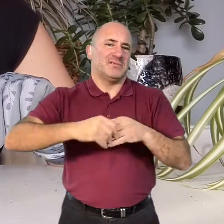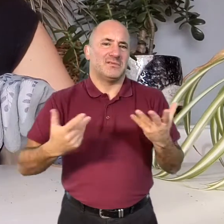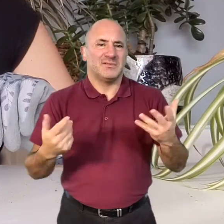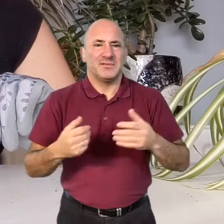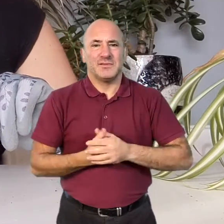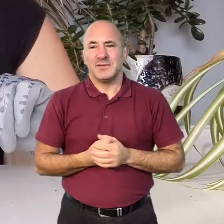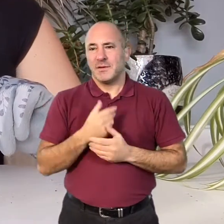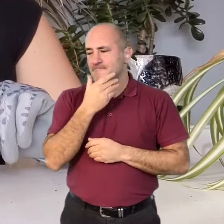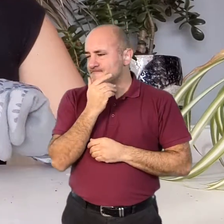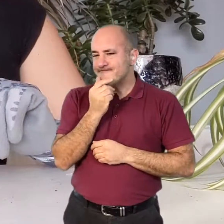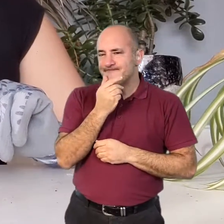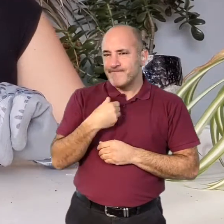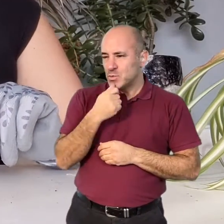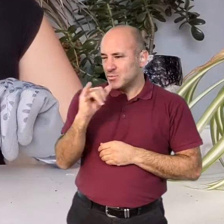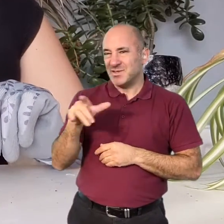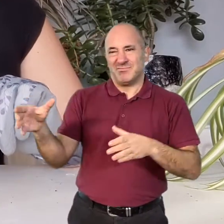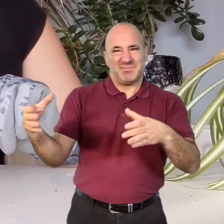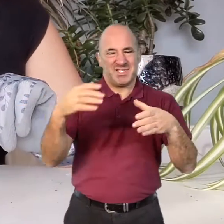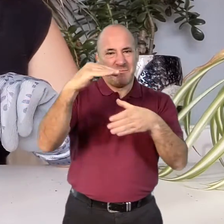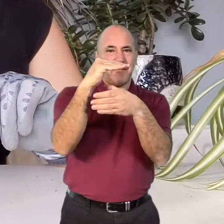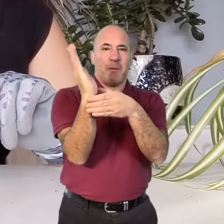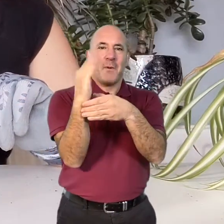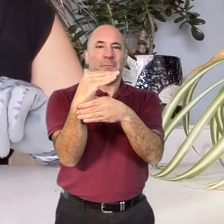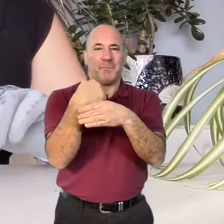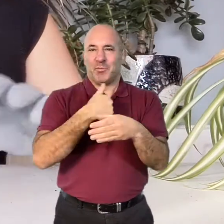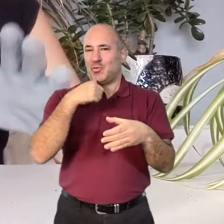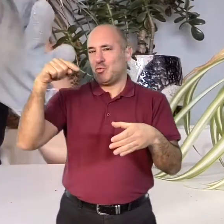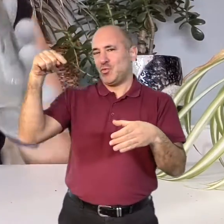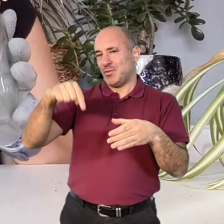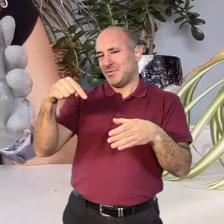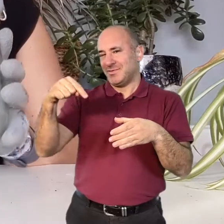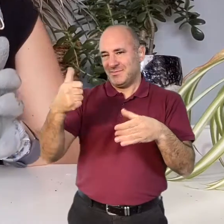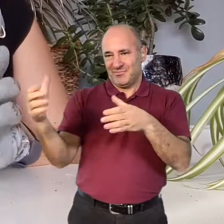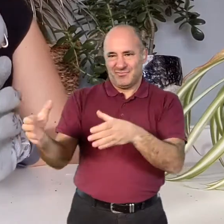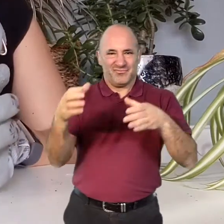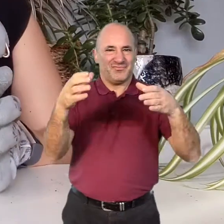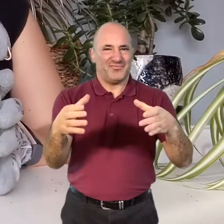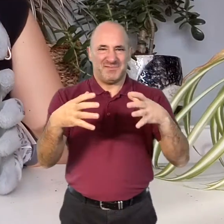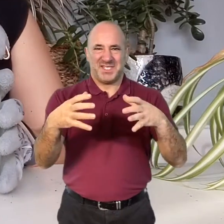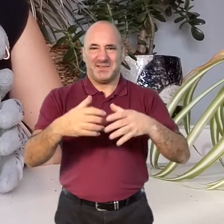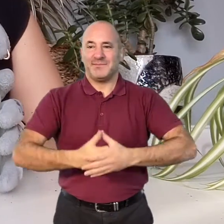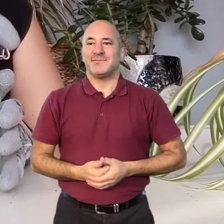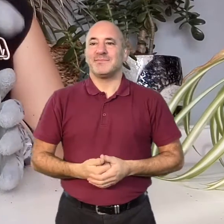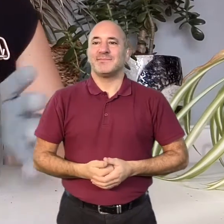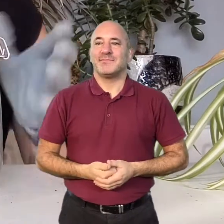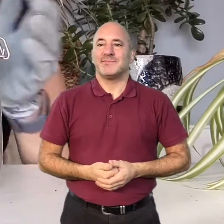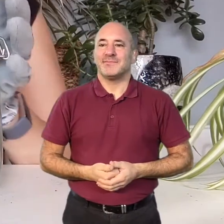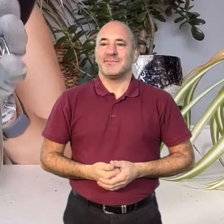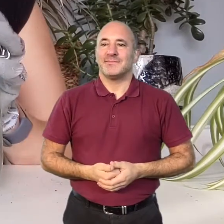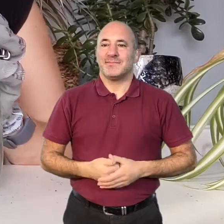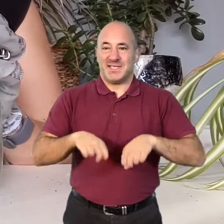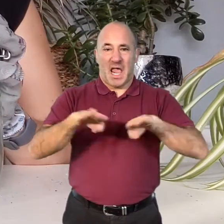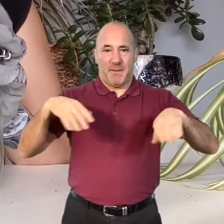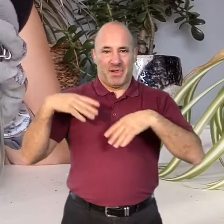your materials. So I think I am going to use the large glass mason jar that I